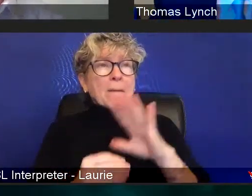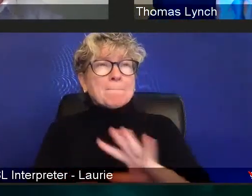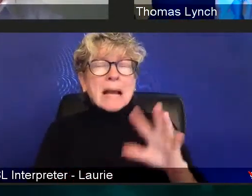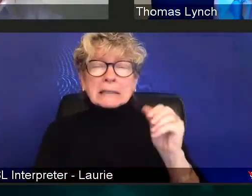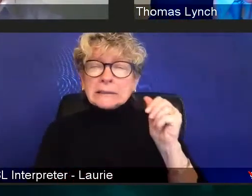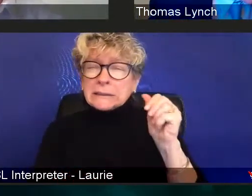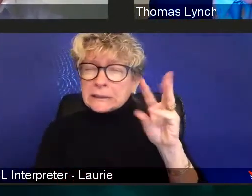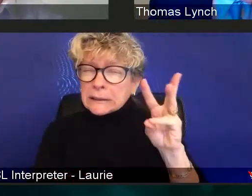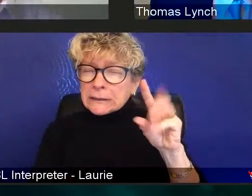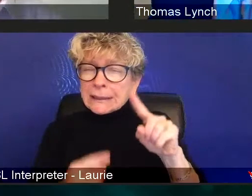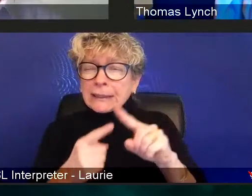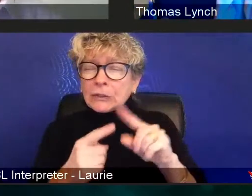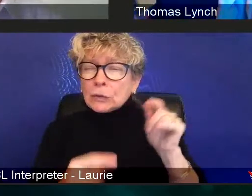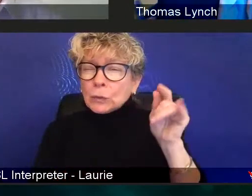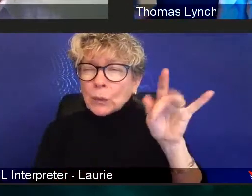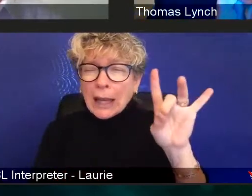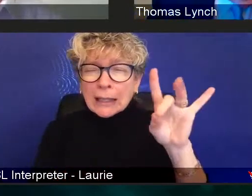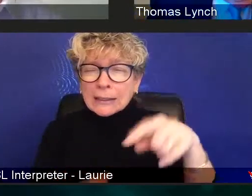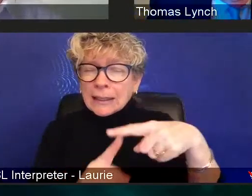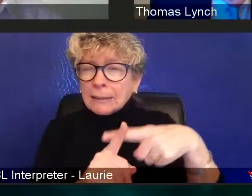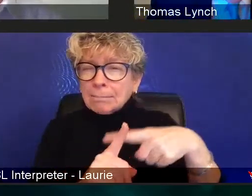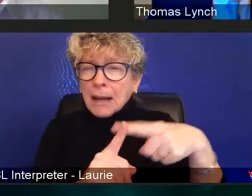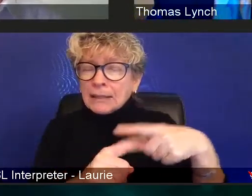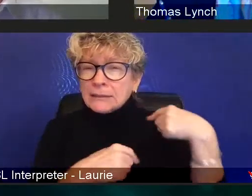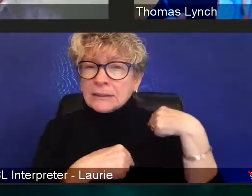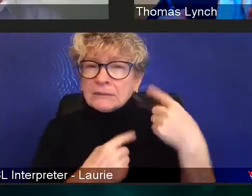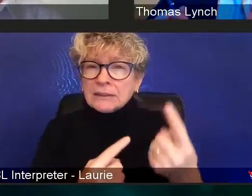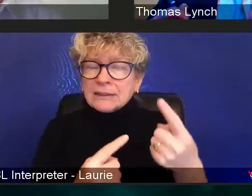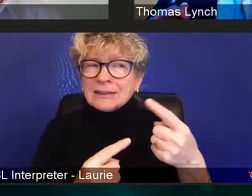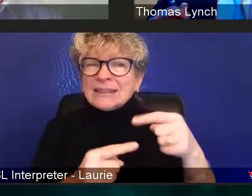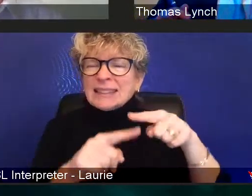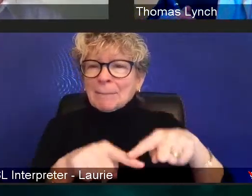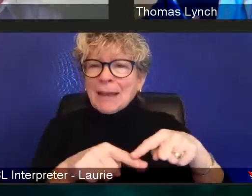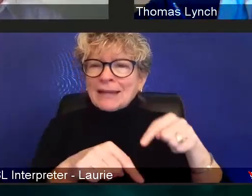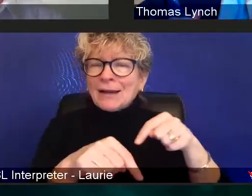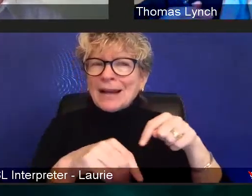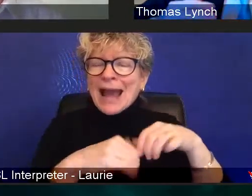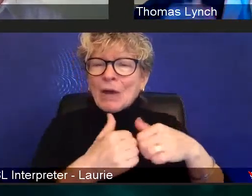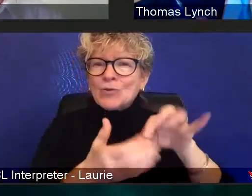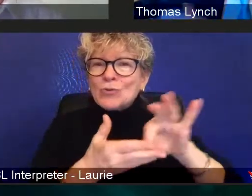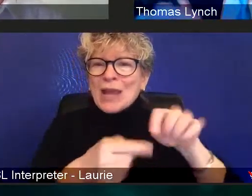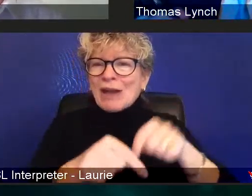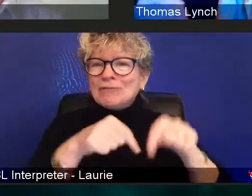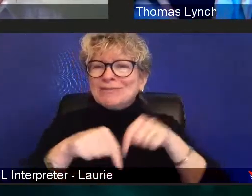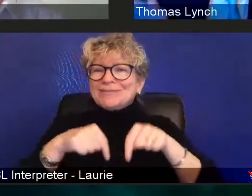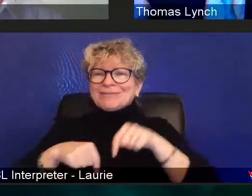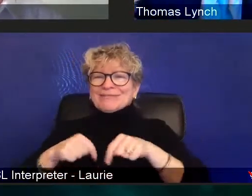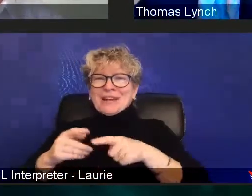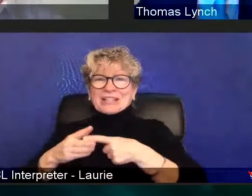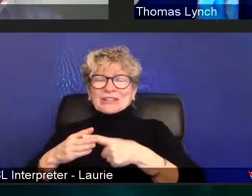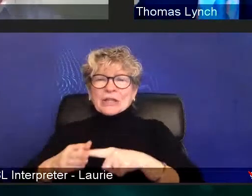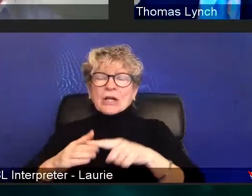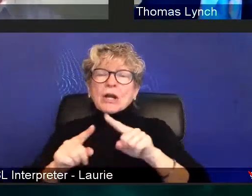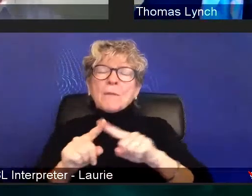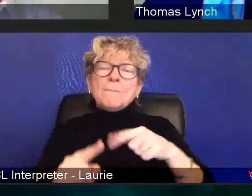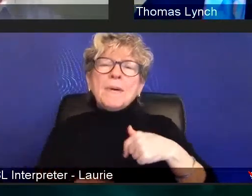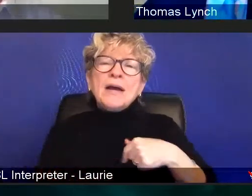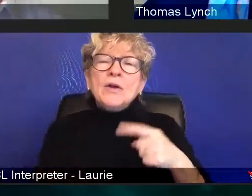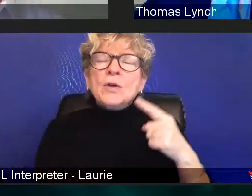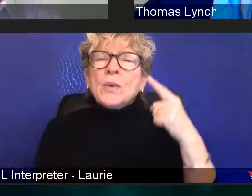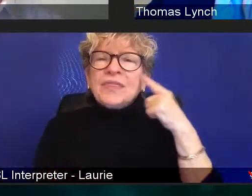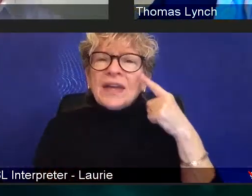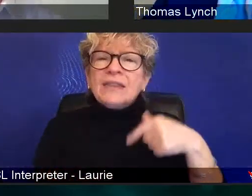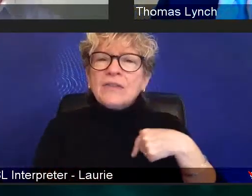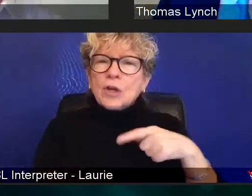16 to 18 months, based on where it goes back. And one has to assume that there's been mutation all